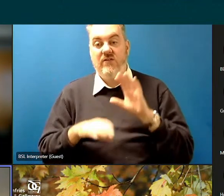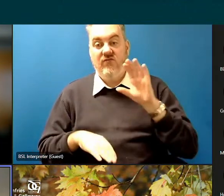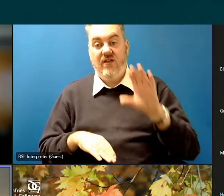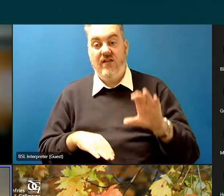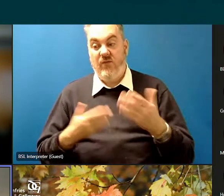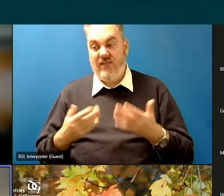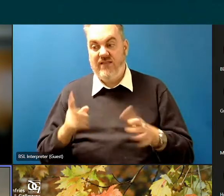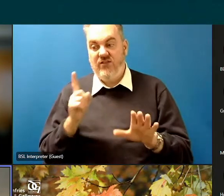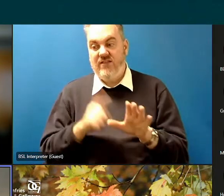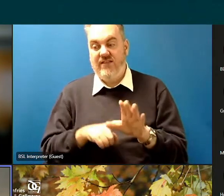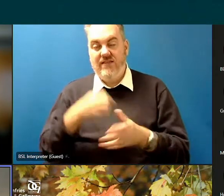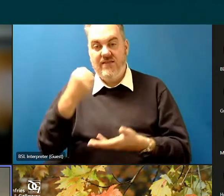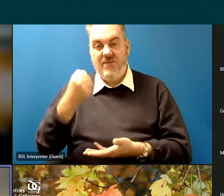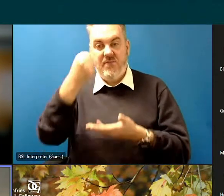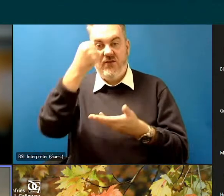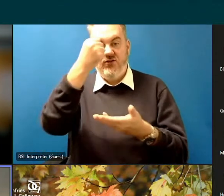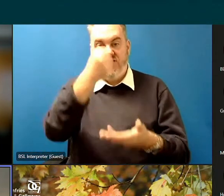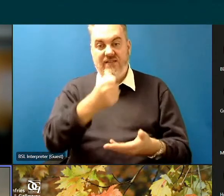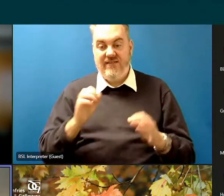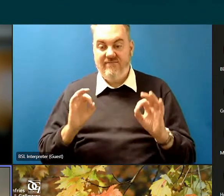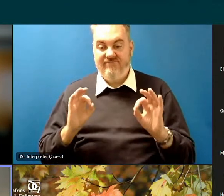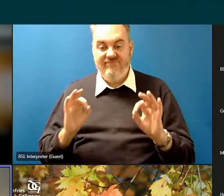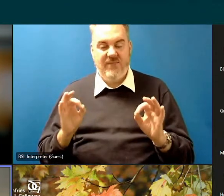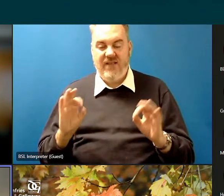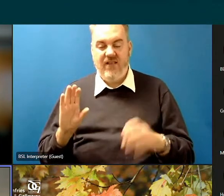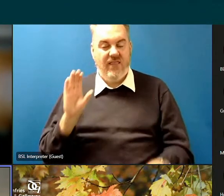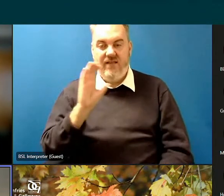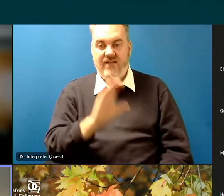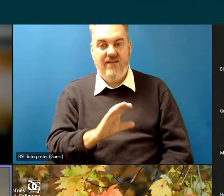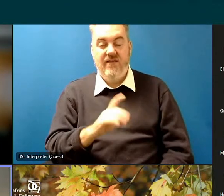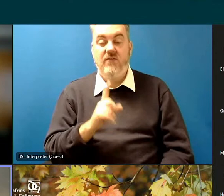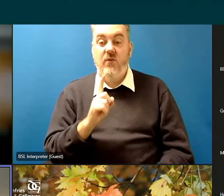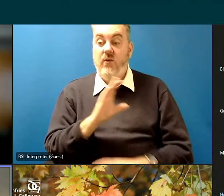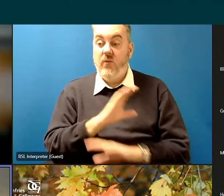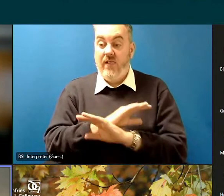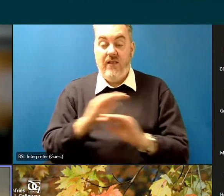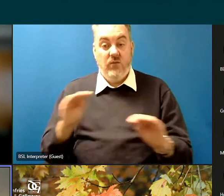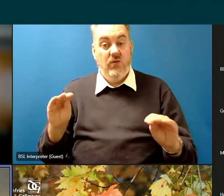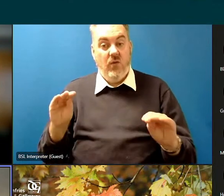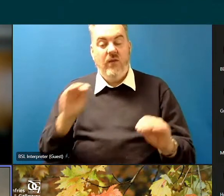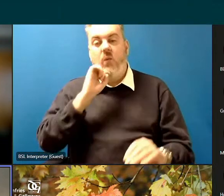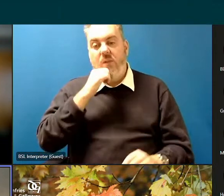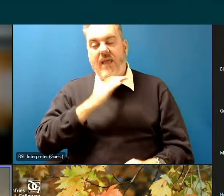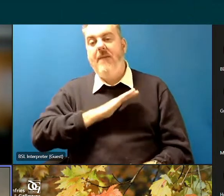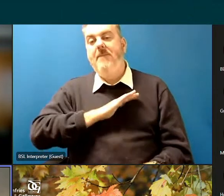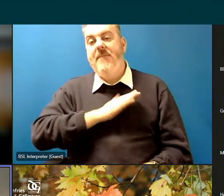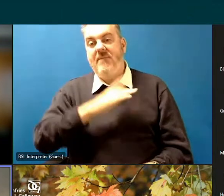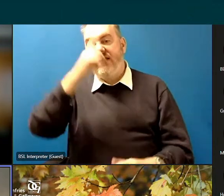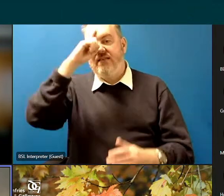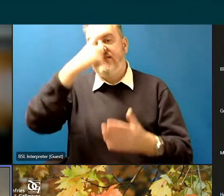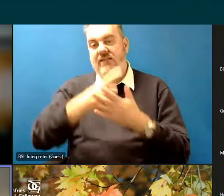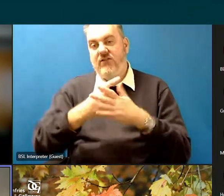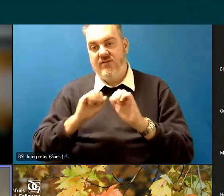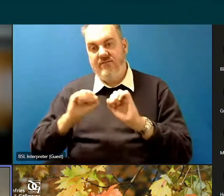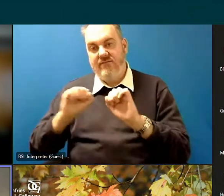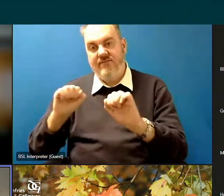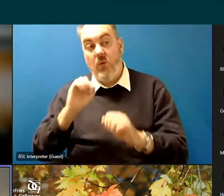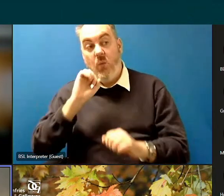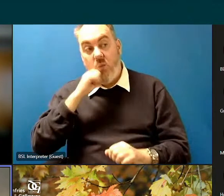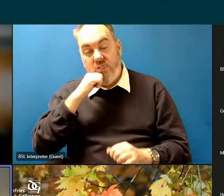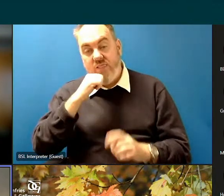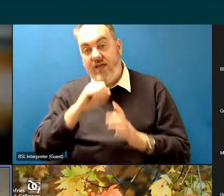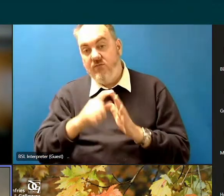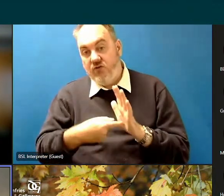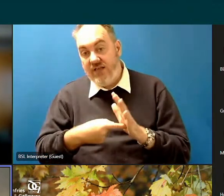budget. We will obviously update members, and it will be a member decision as to whether or not that project